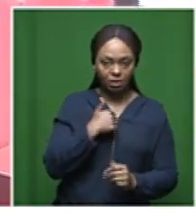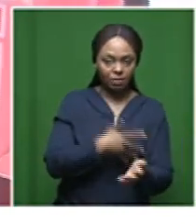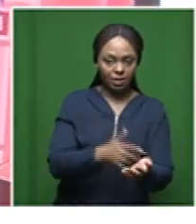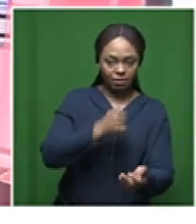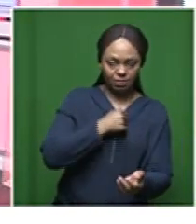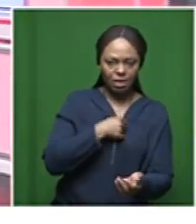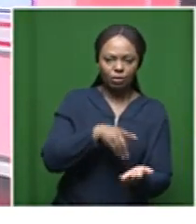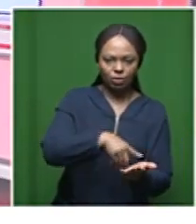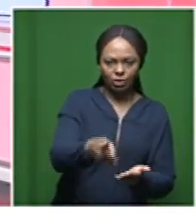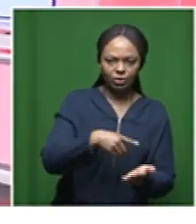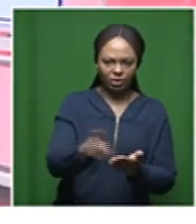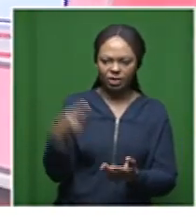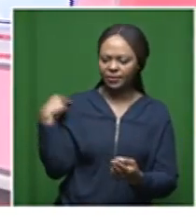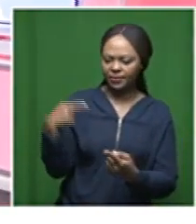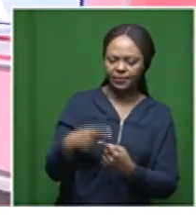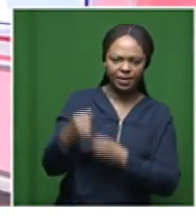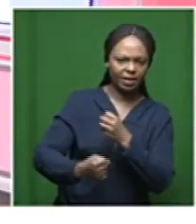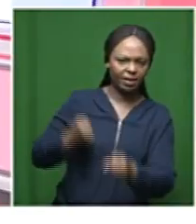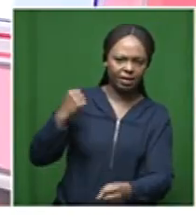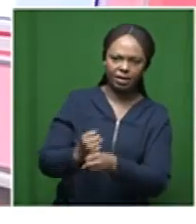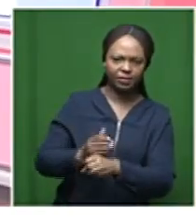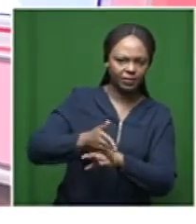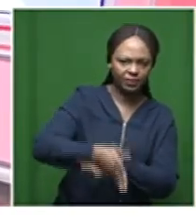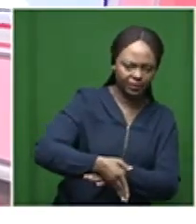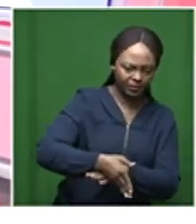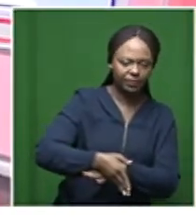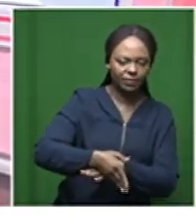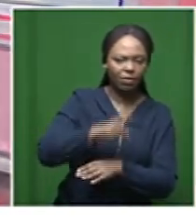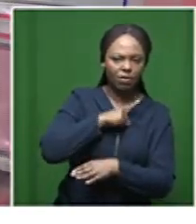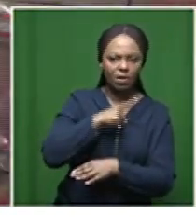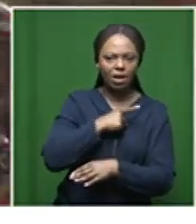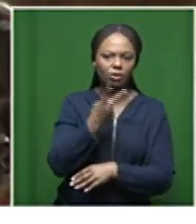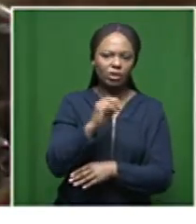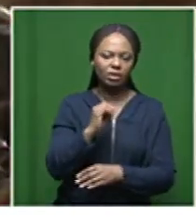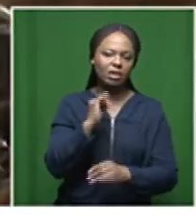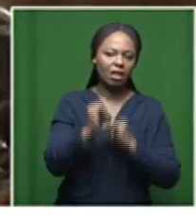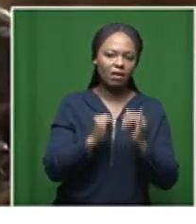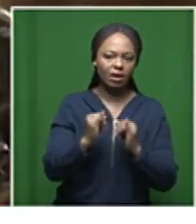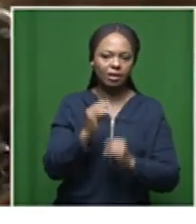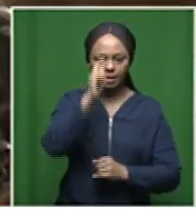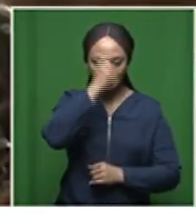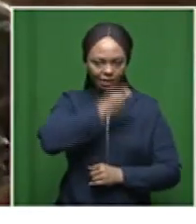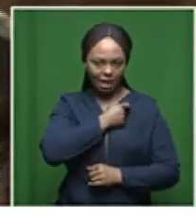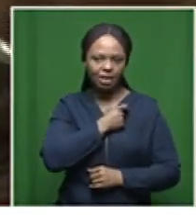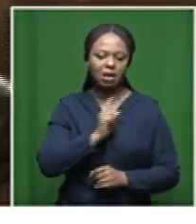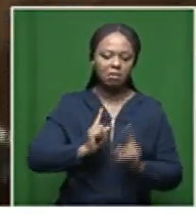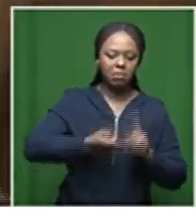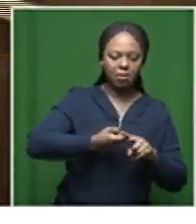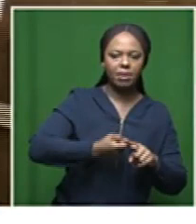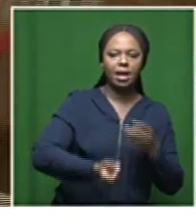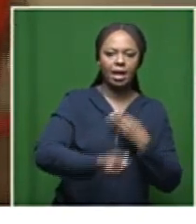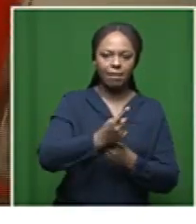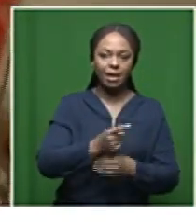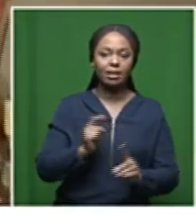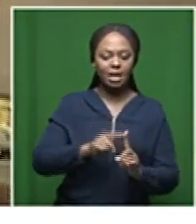think I started some few years ago because of, in 2011 my son was in an accident and then he needed blood. They donated. I